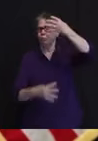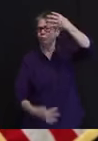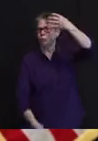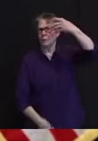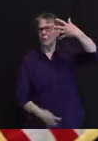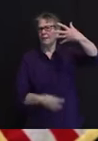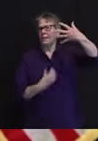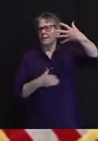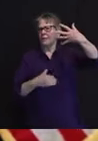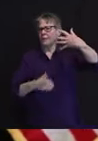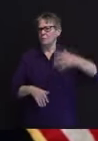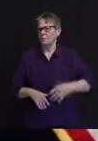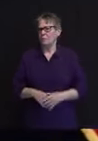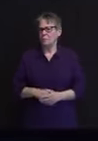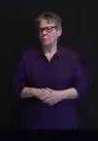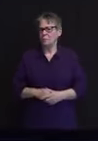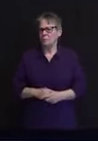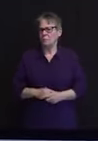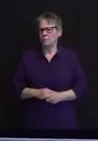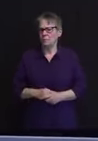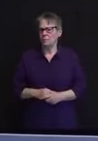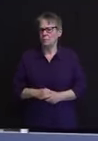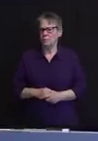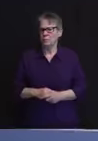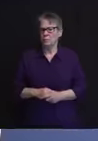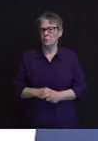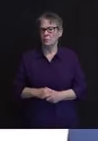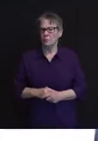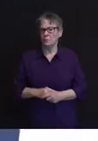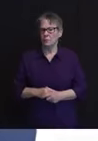For the total deaths,